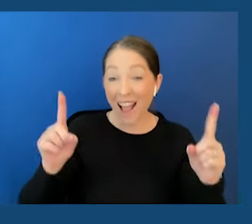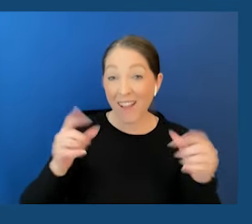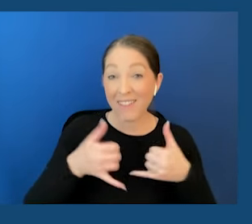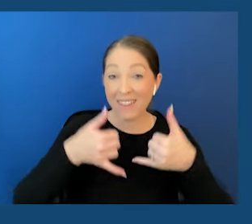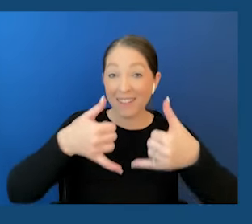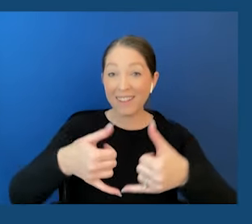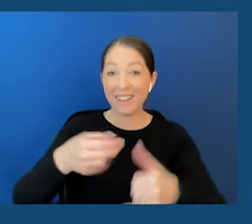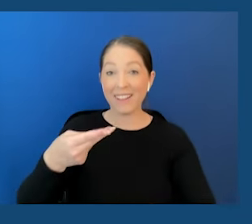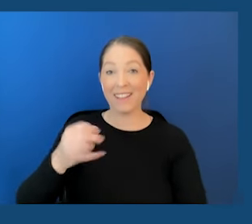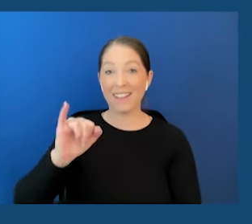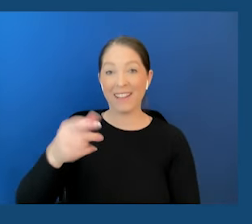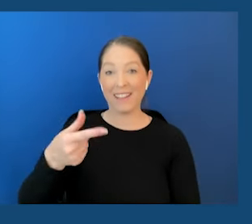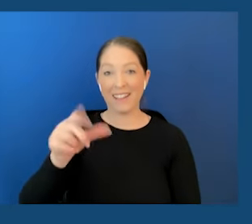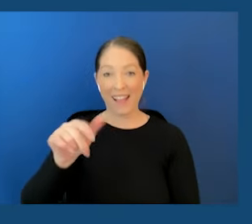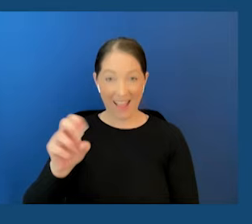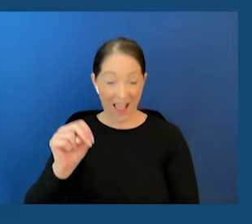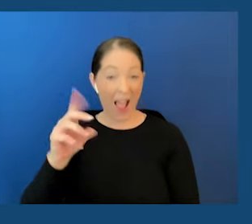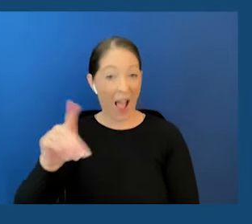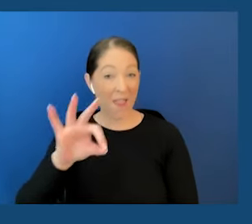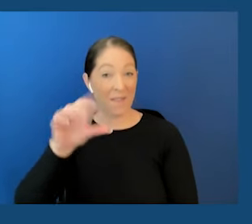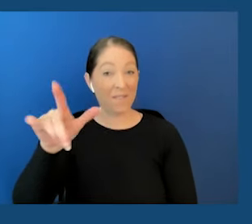Highland Falls, which I mentioned earlier.